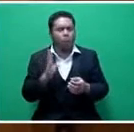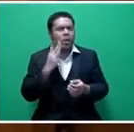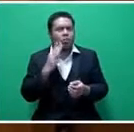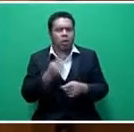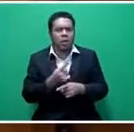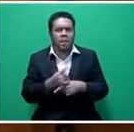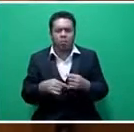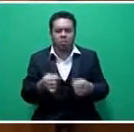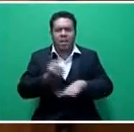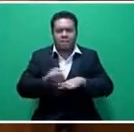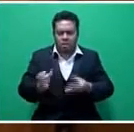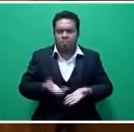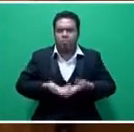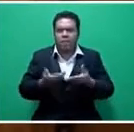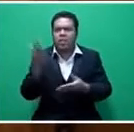school lunches.